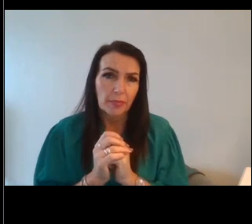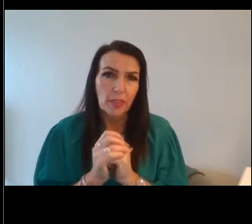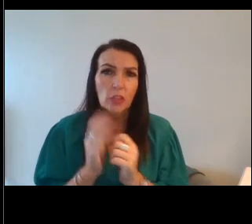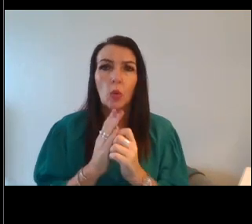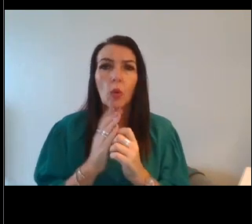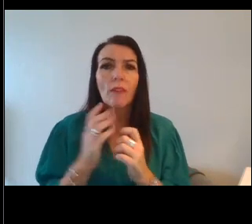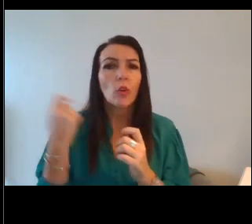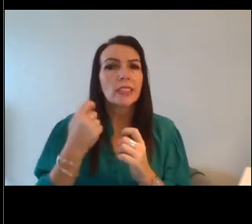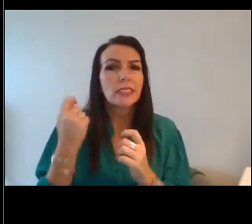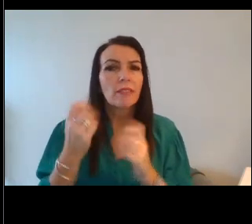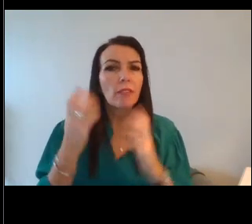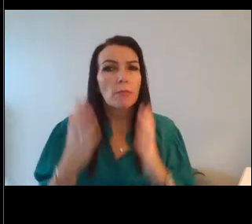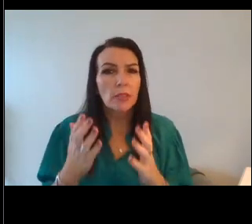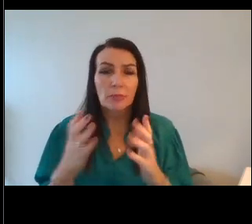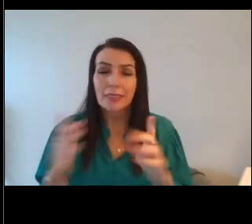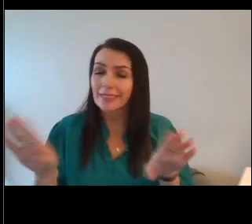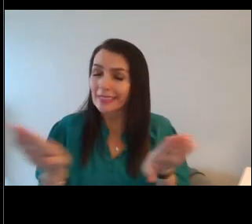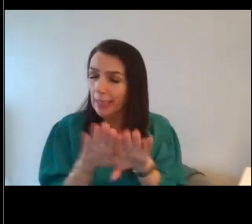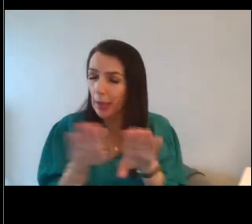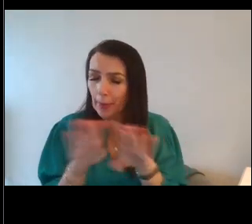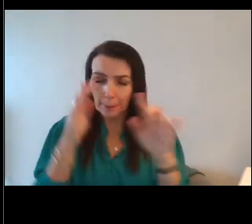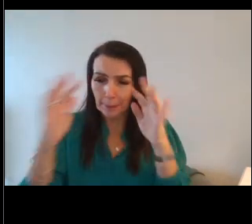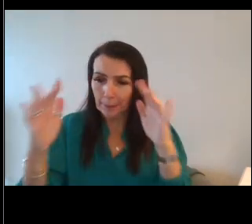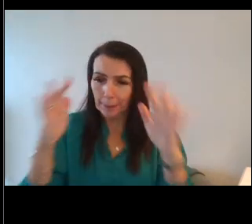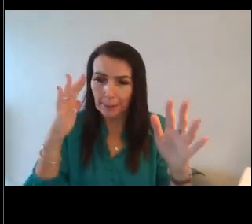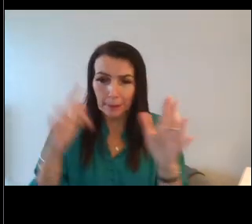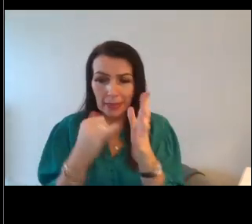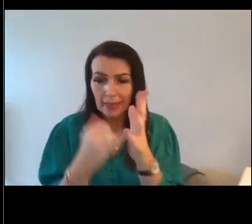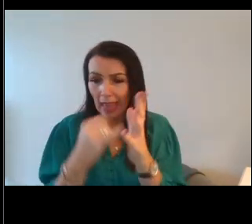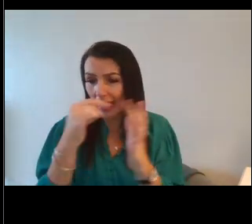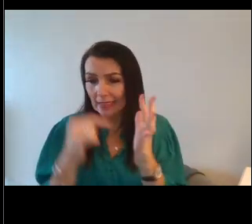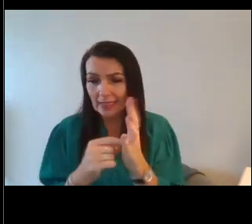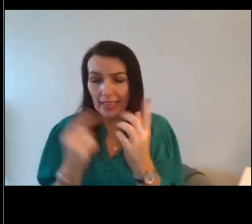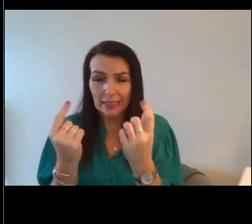campaign, it's got to be one and the same. It's just asset management.